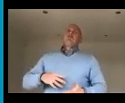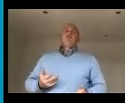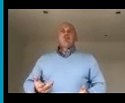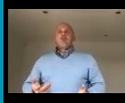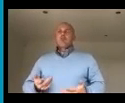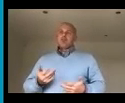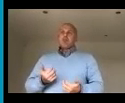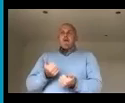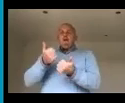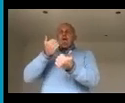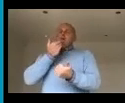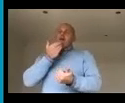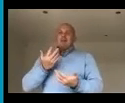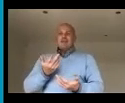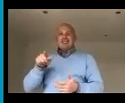lockdown.